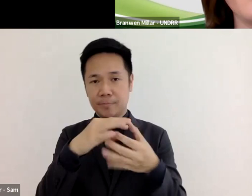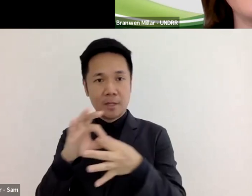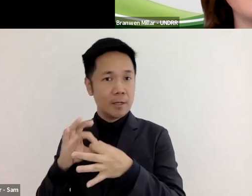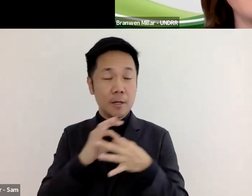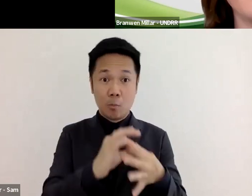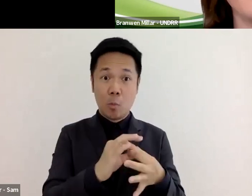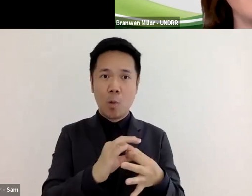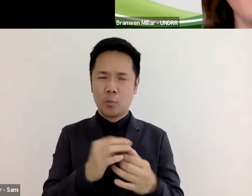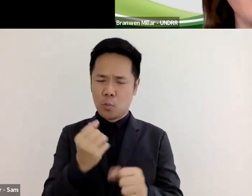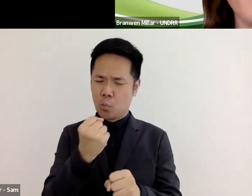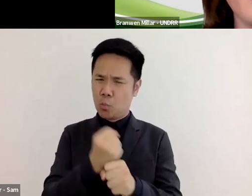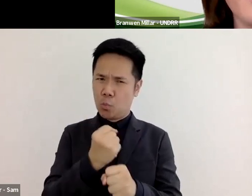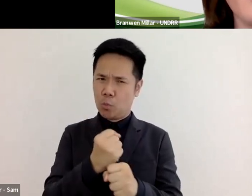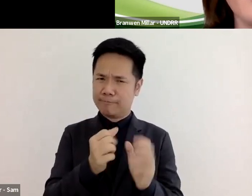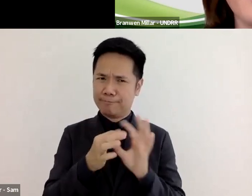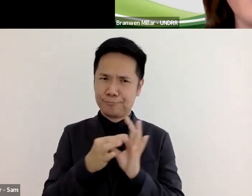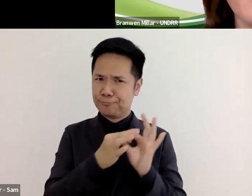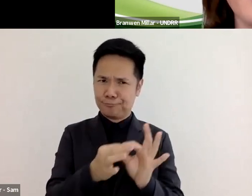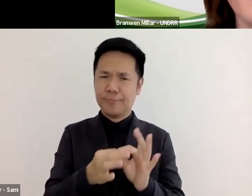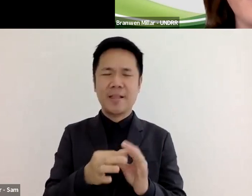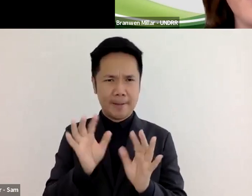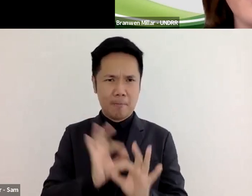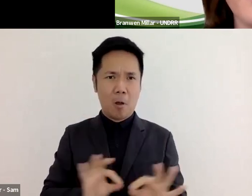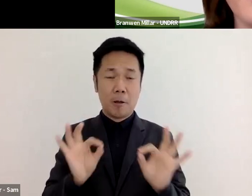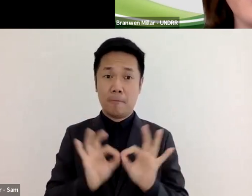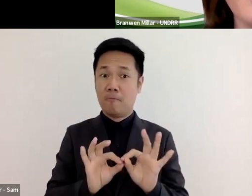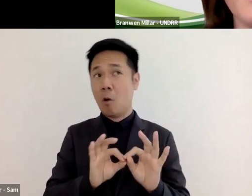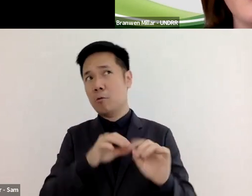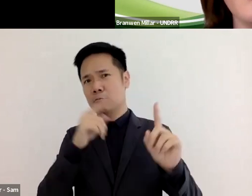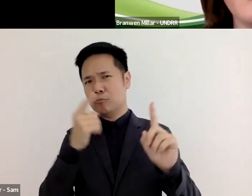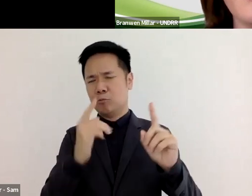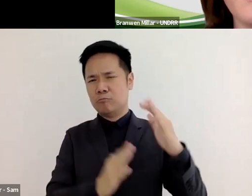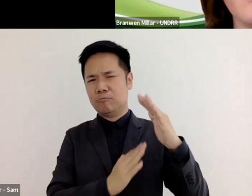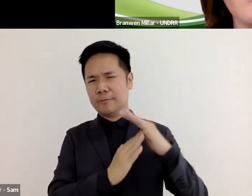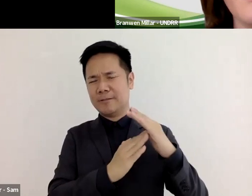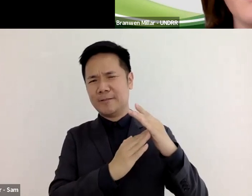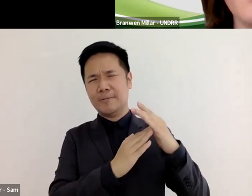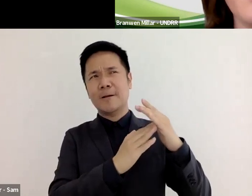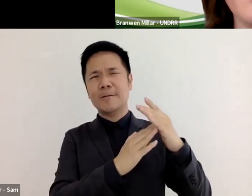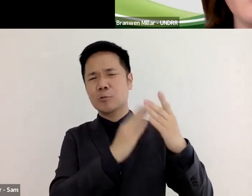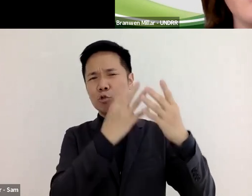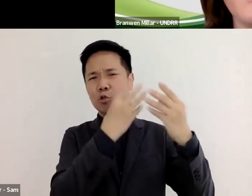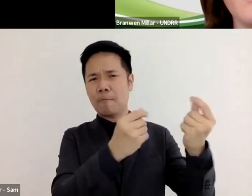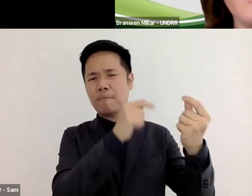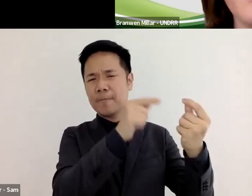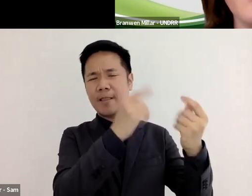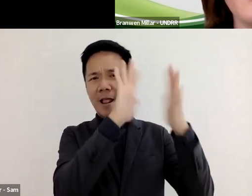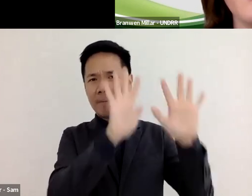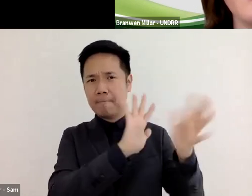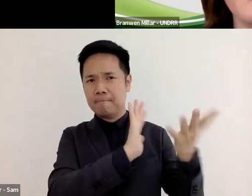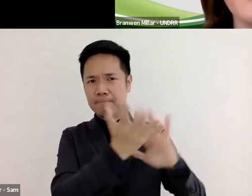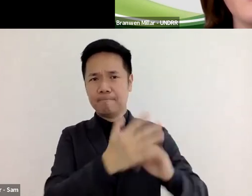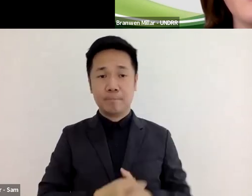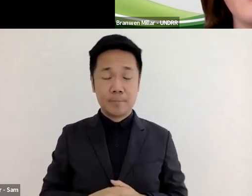multilateralism, cooperation, and solidarity. We all need to tackle and pay due attention to